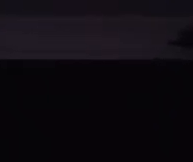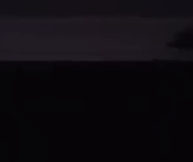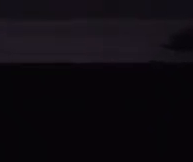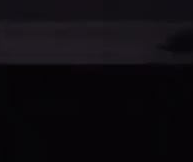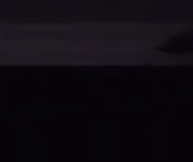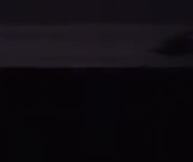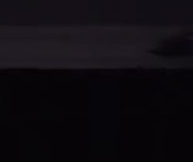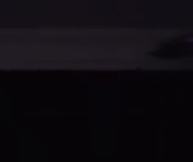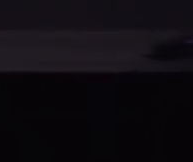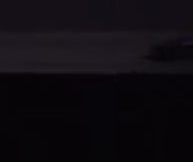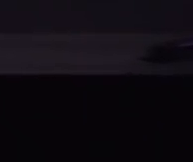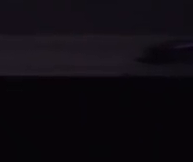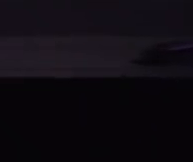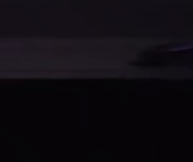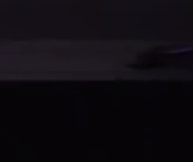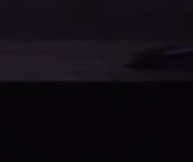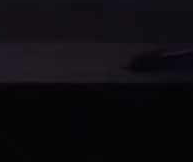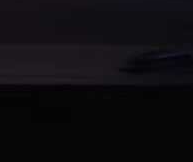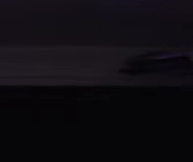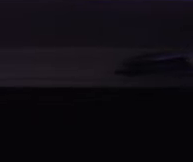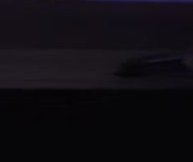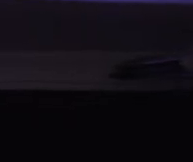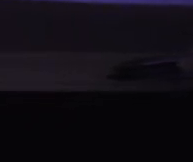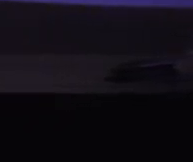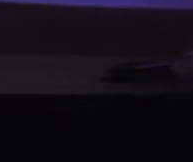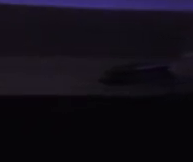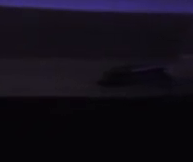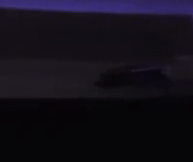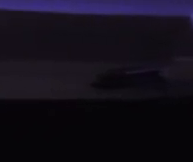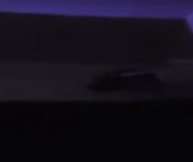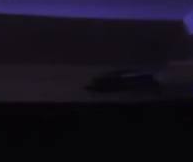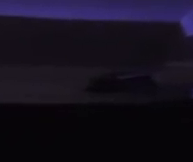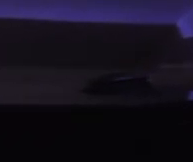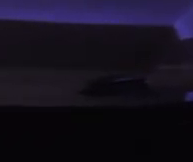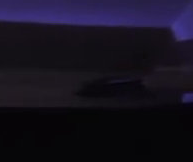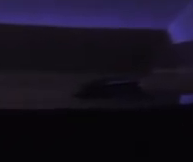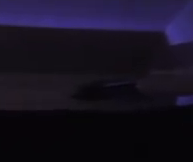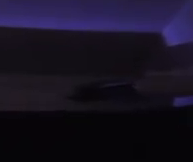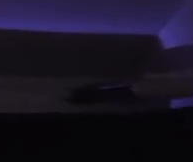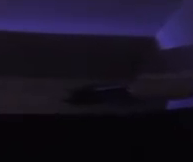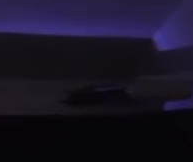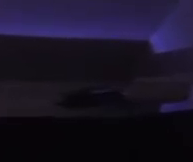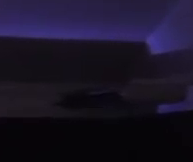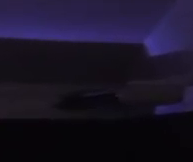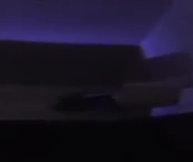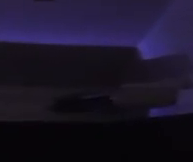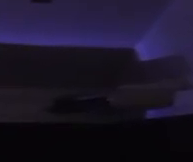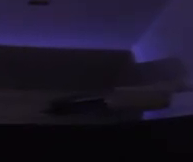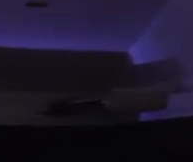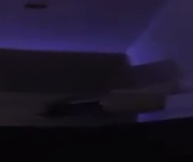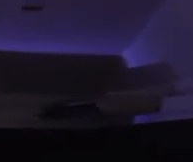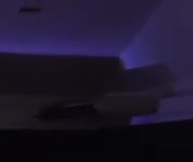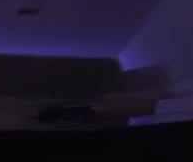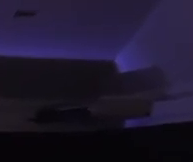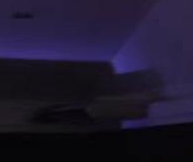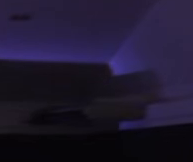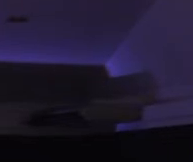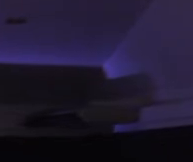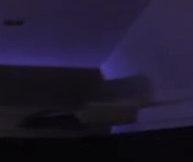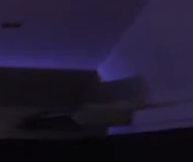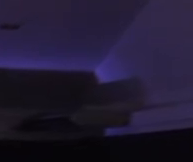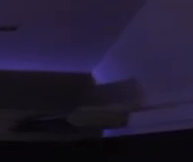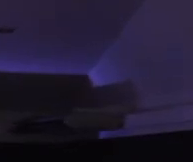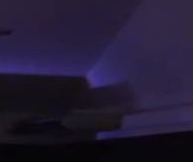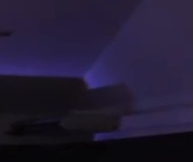of Jesus Christ. How could I ever walk away from the one who saved